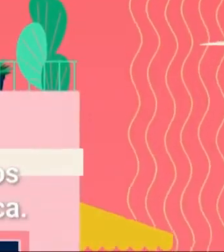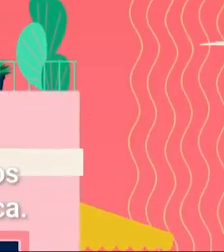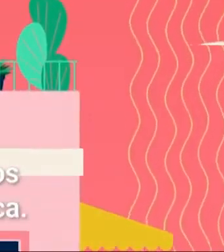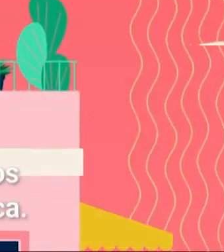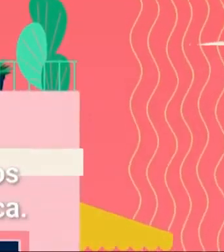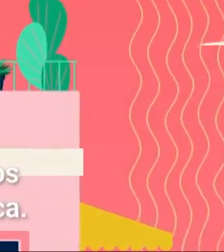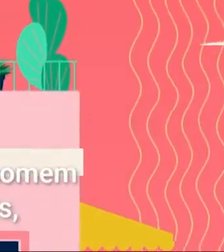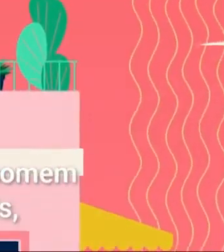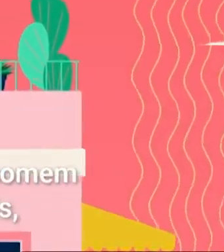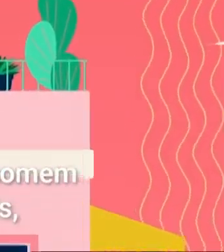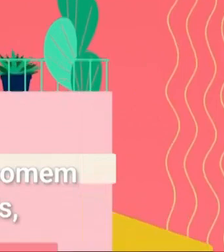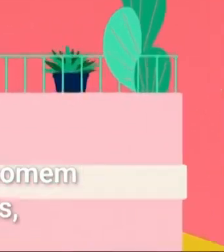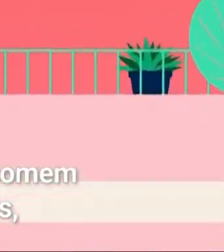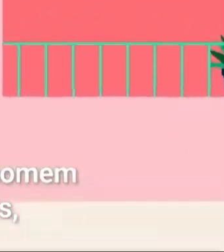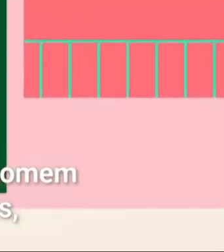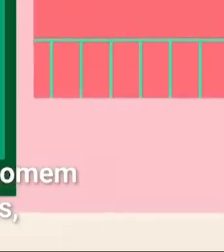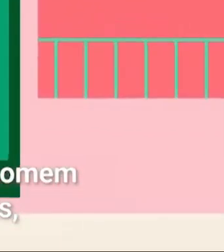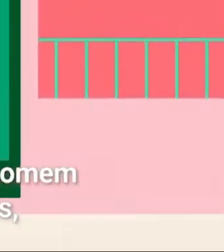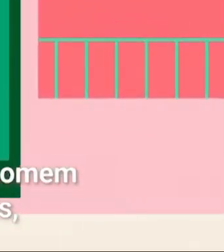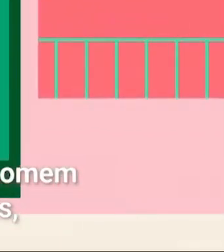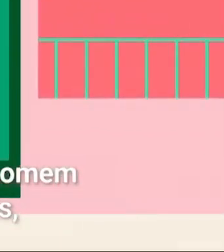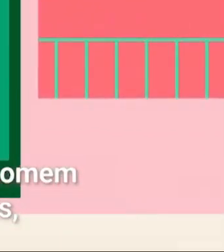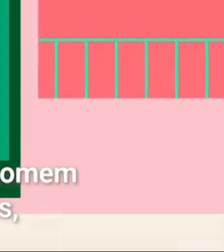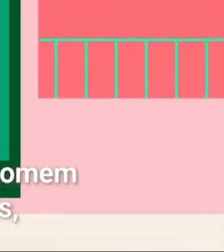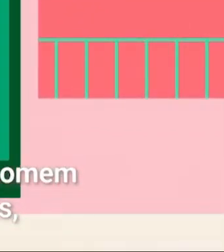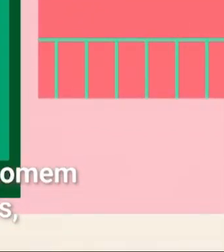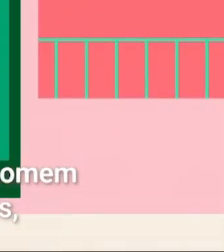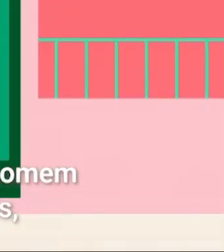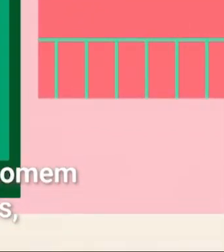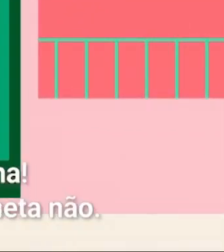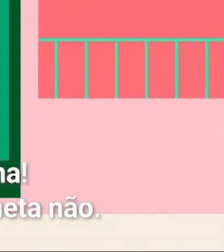we try to keep cool. Our air conditioning systems use